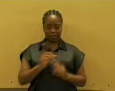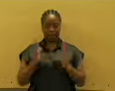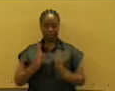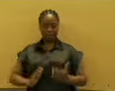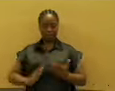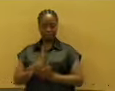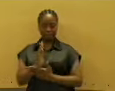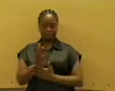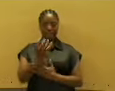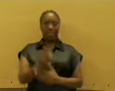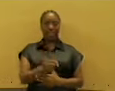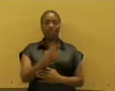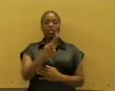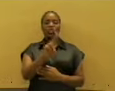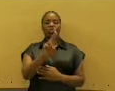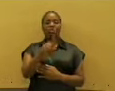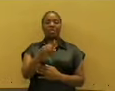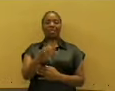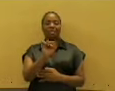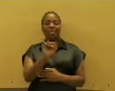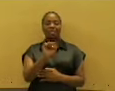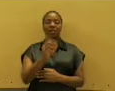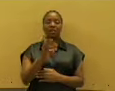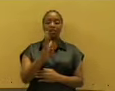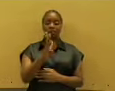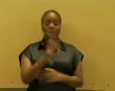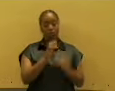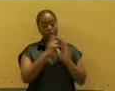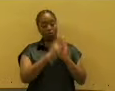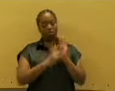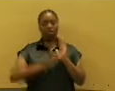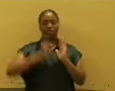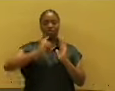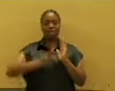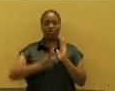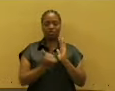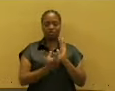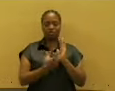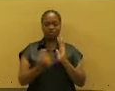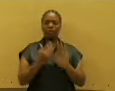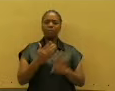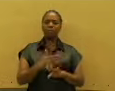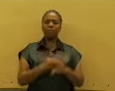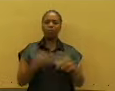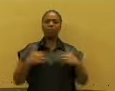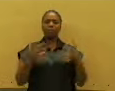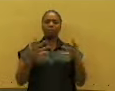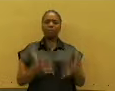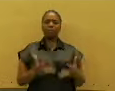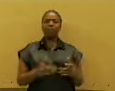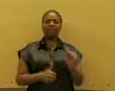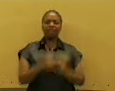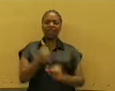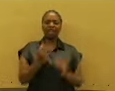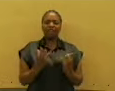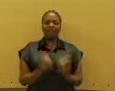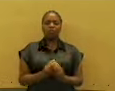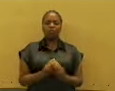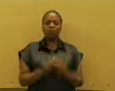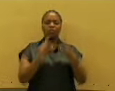called the UP's Transgender Protocol. So before we get into that, I'm just going to run through a few